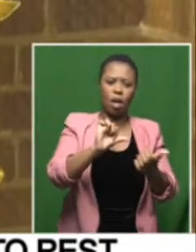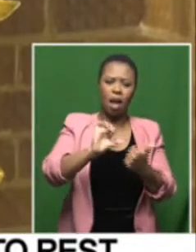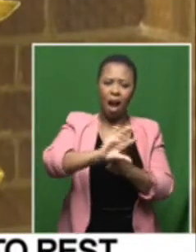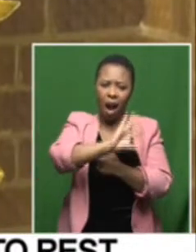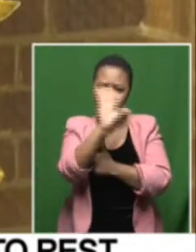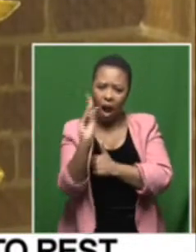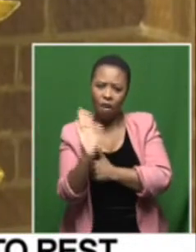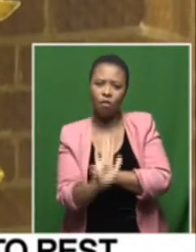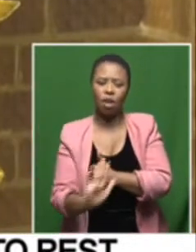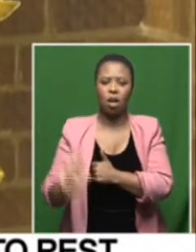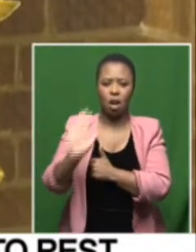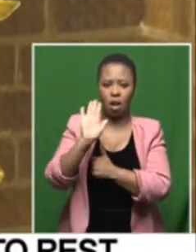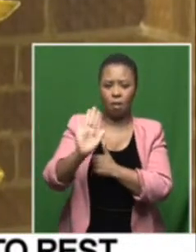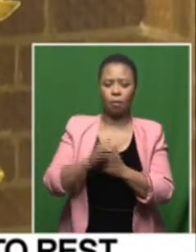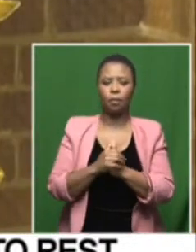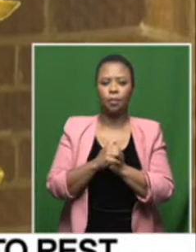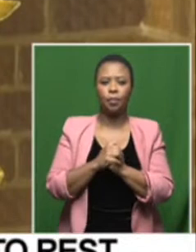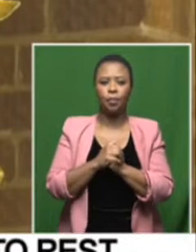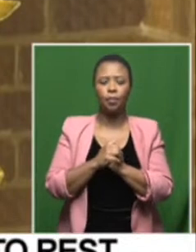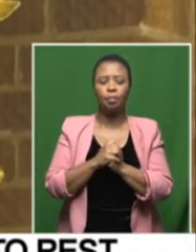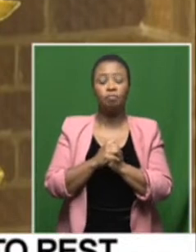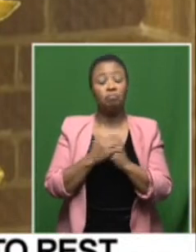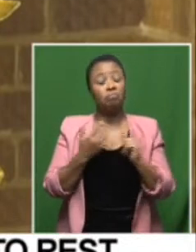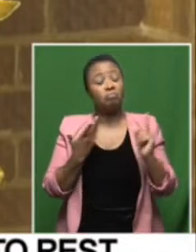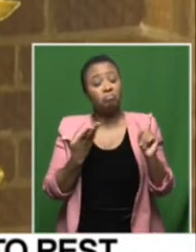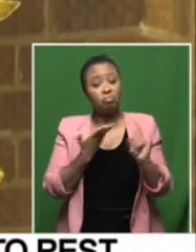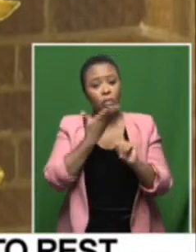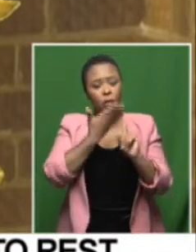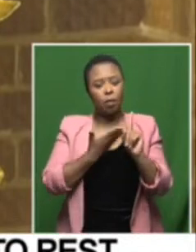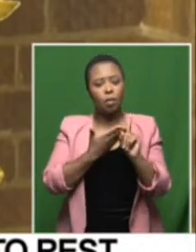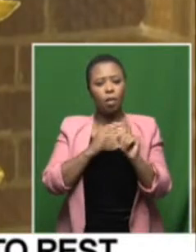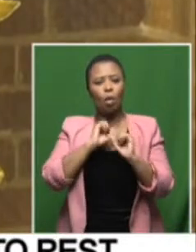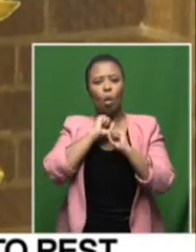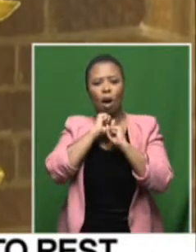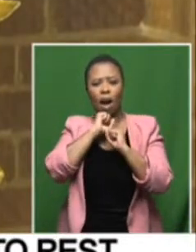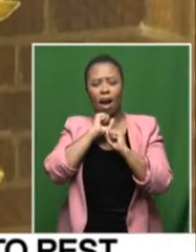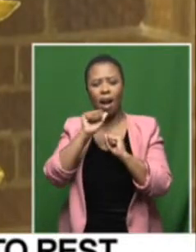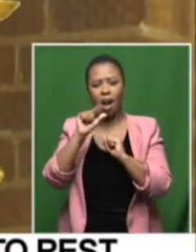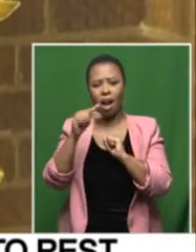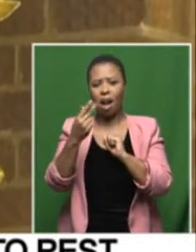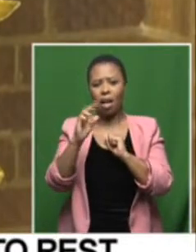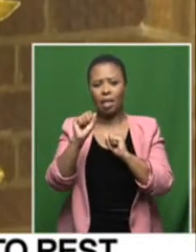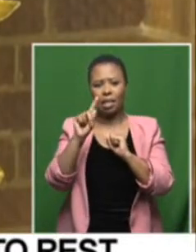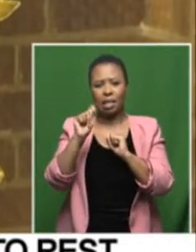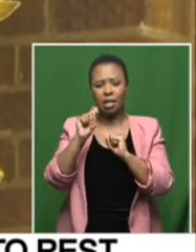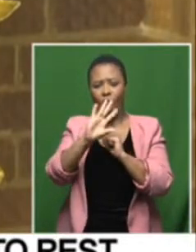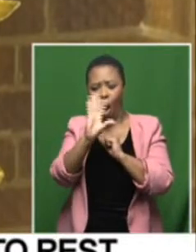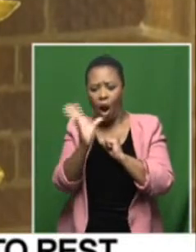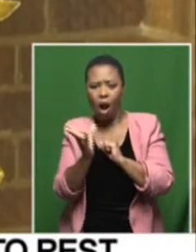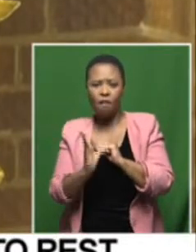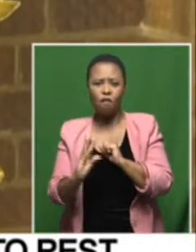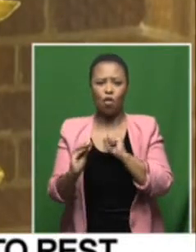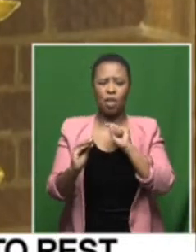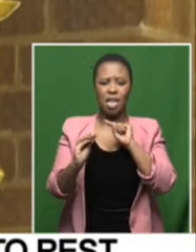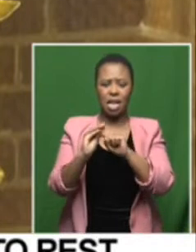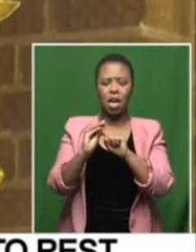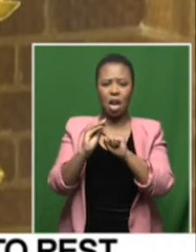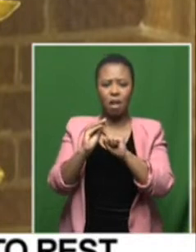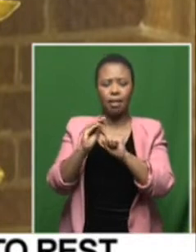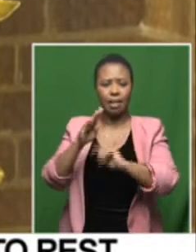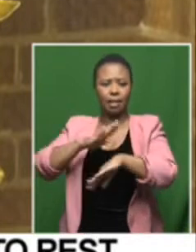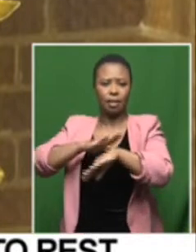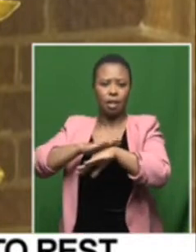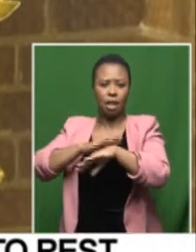iAfrika. 1 August, on Africa's courteous horizons, an